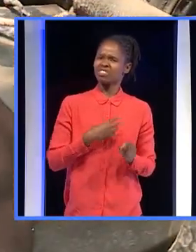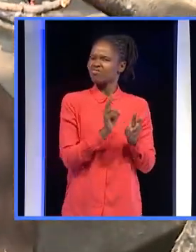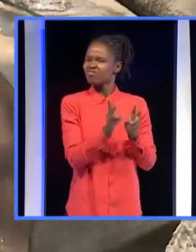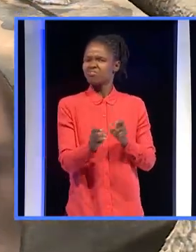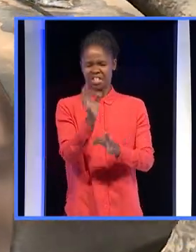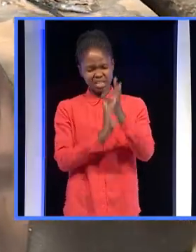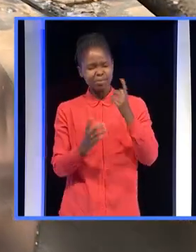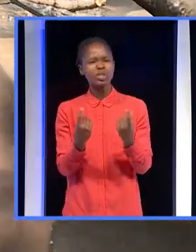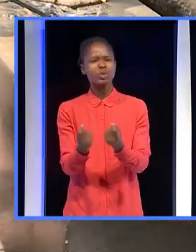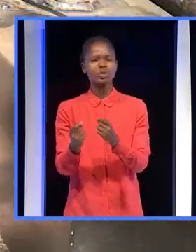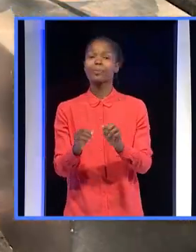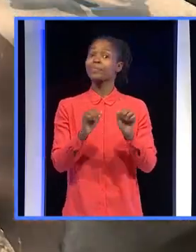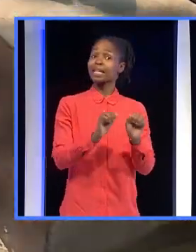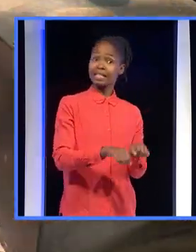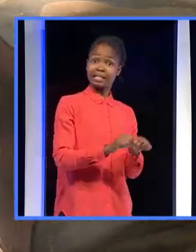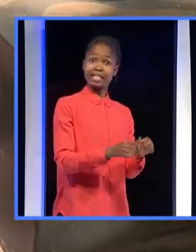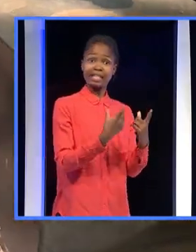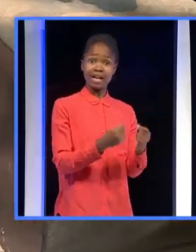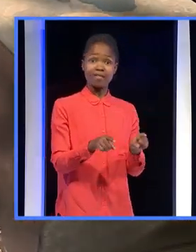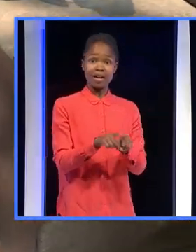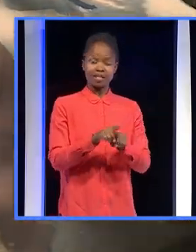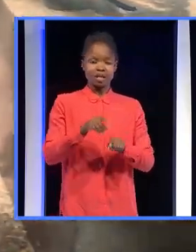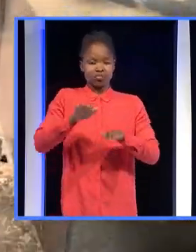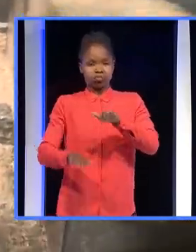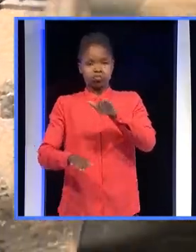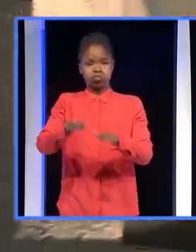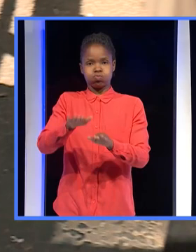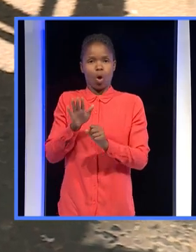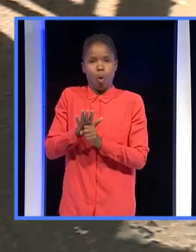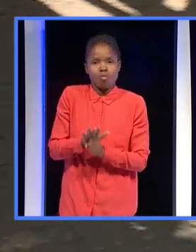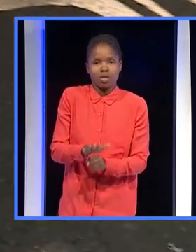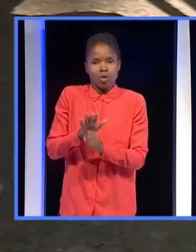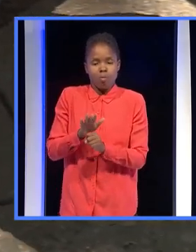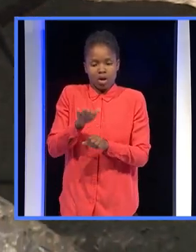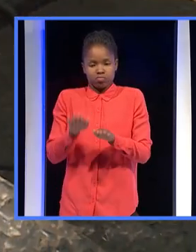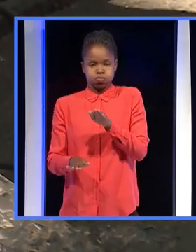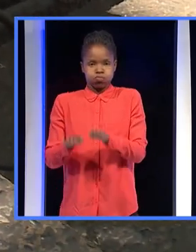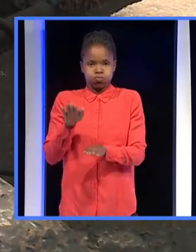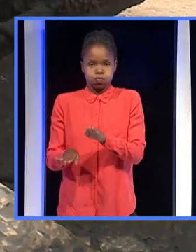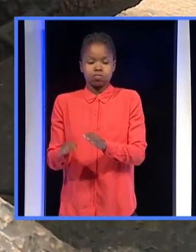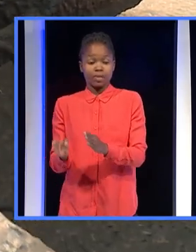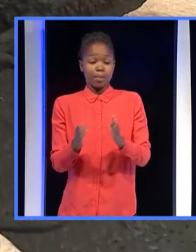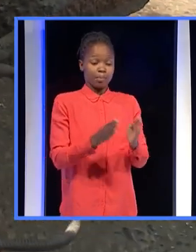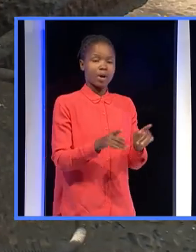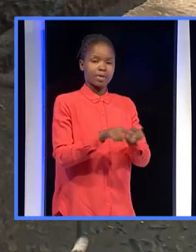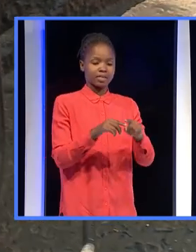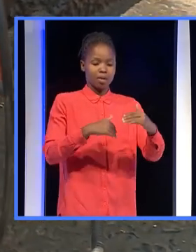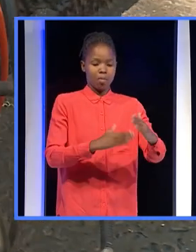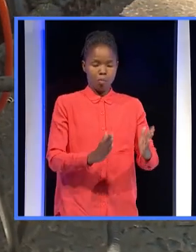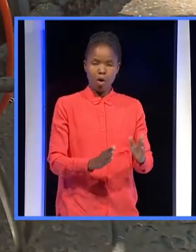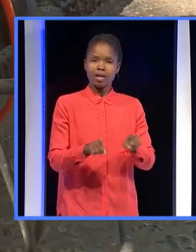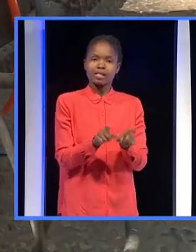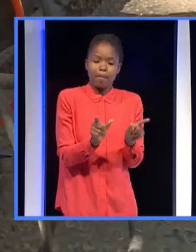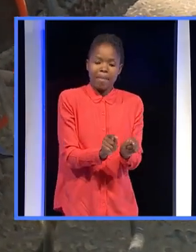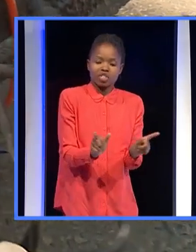There at the back behind the passenger seat, we've got a compressor for the diff locks. And then obviously on the other side, just your normal battery for the